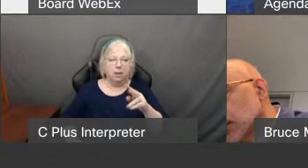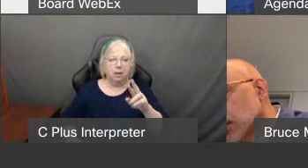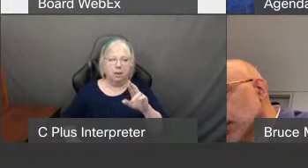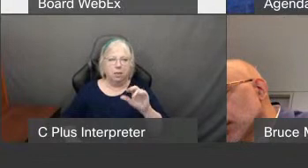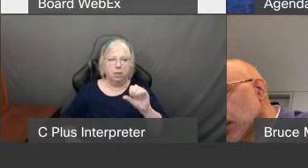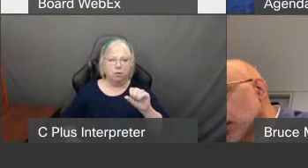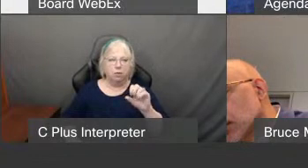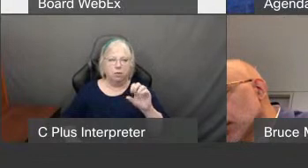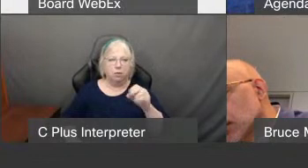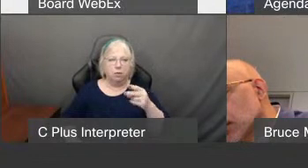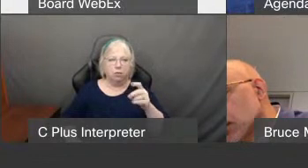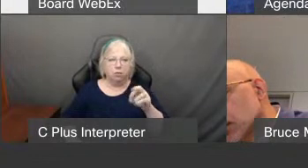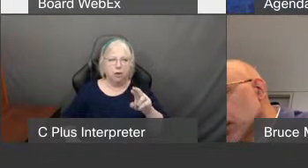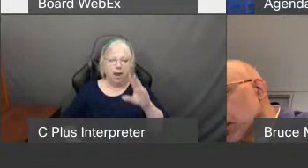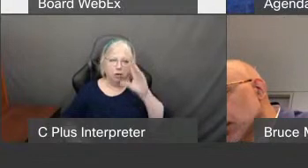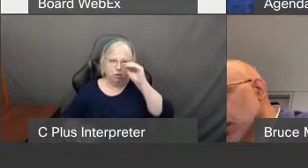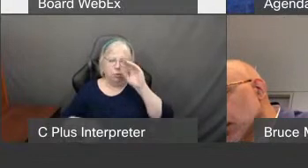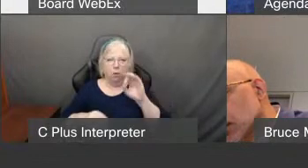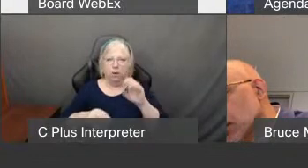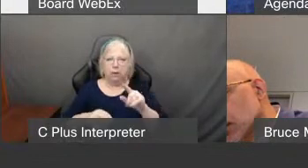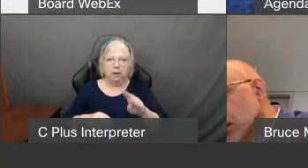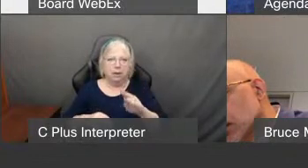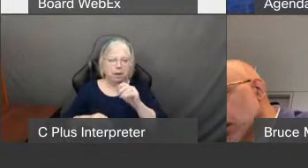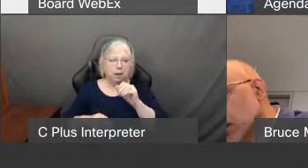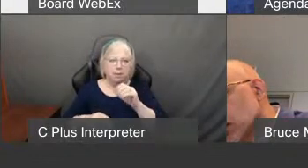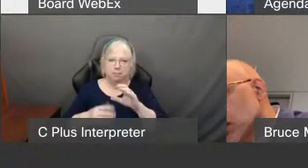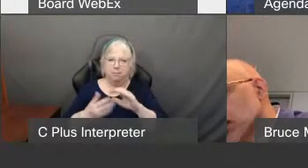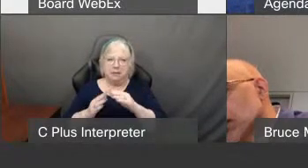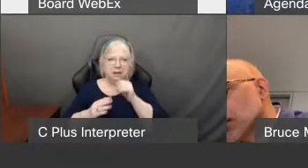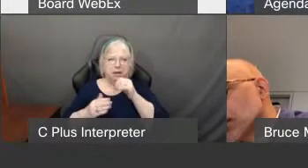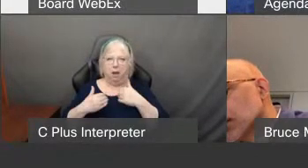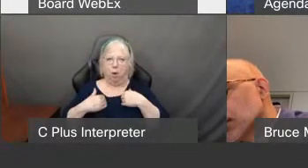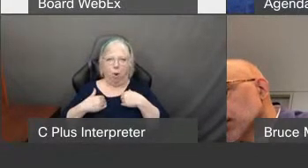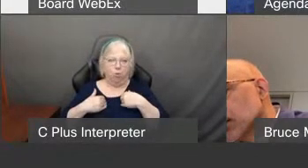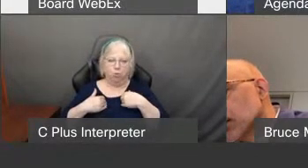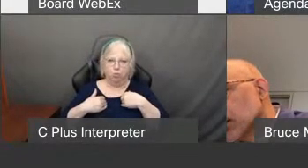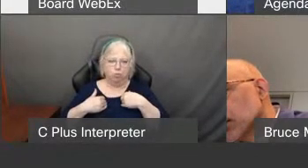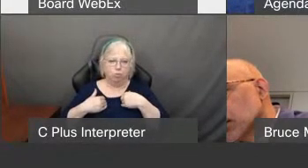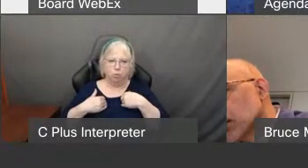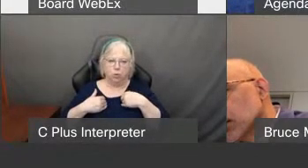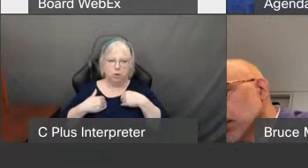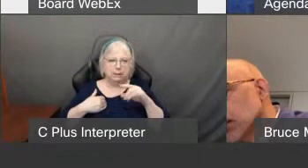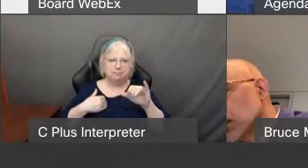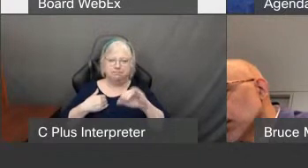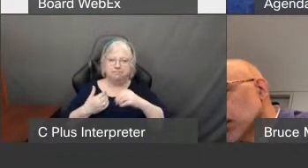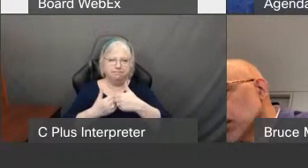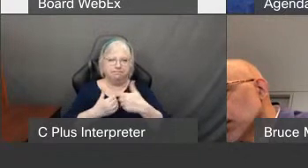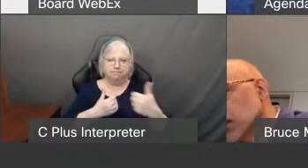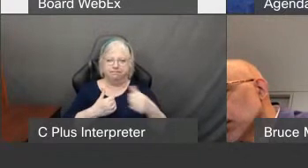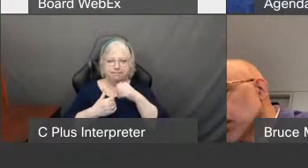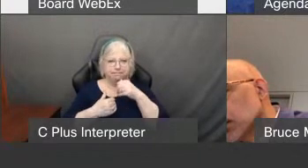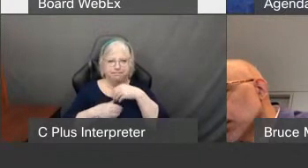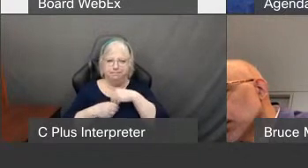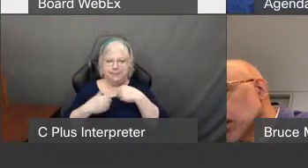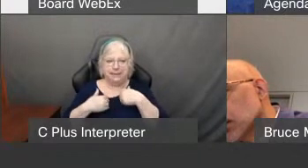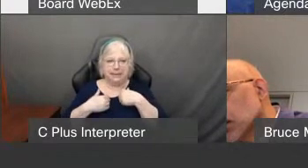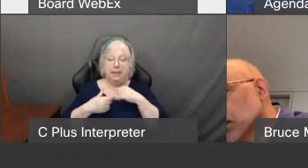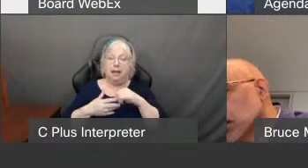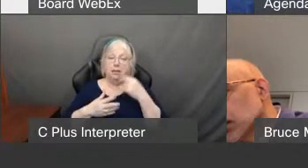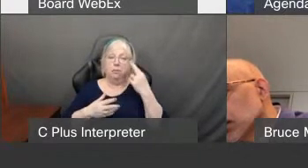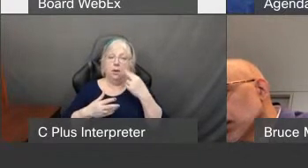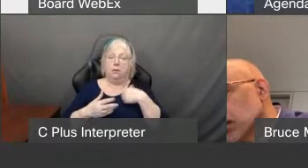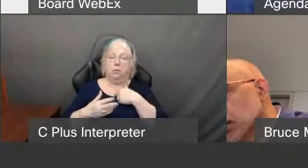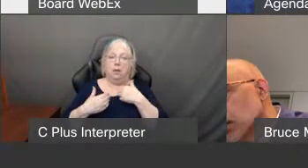my knowledge, is not a city-owned facility. It's part of the, so that's the reason why there's no funding. Now, there has